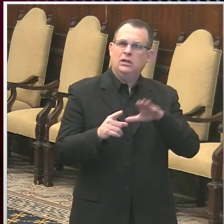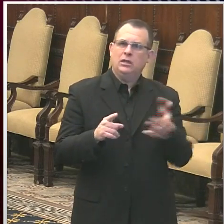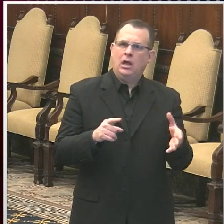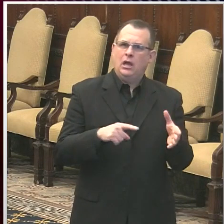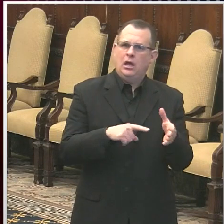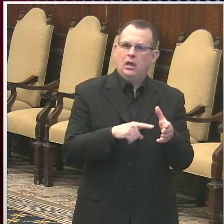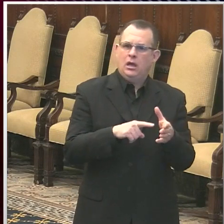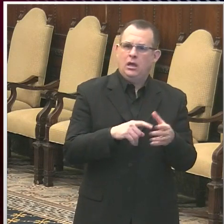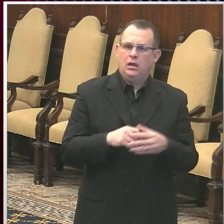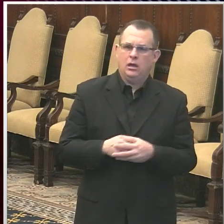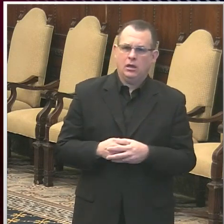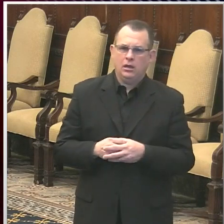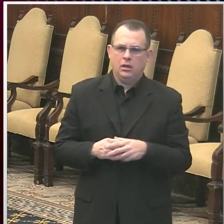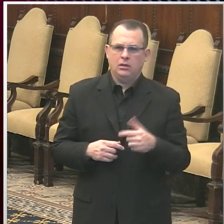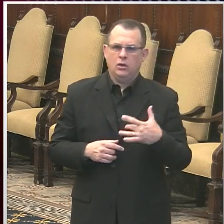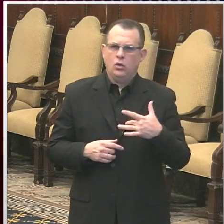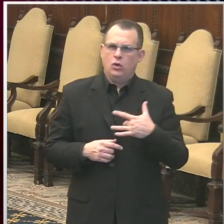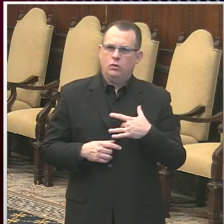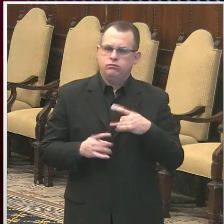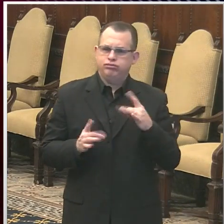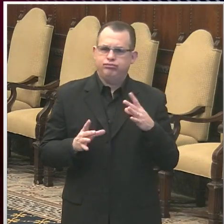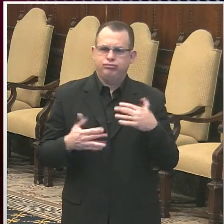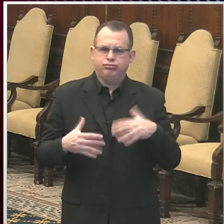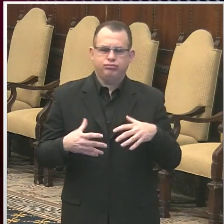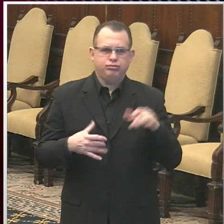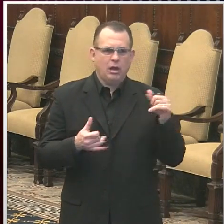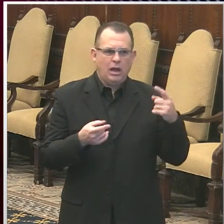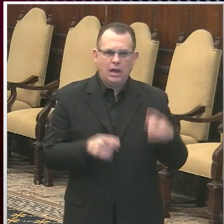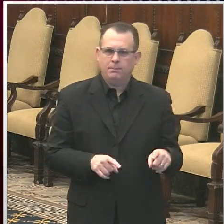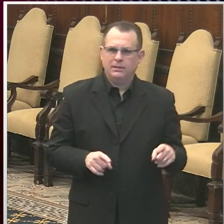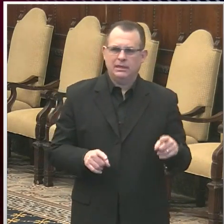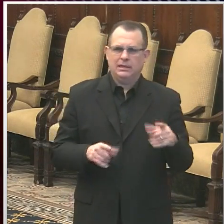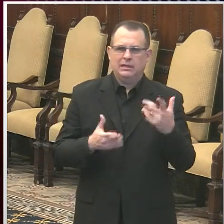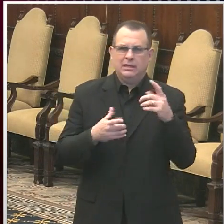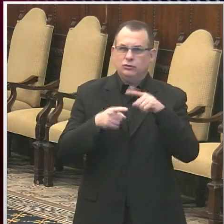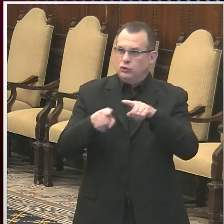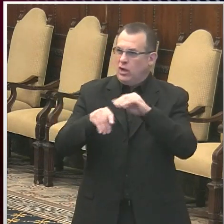worrisome that we should have this incident in the middle of a pandemic when people are supposed to be